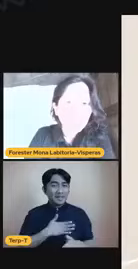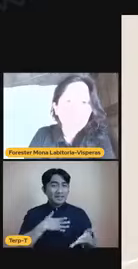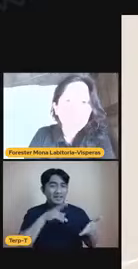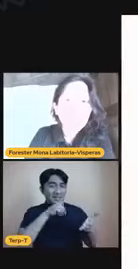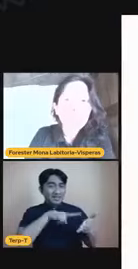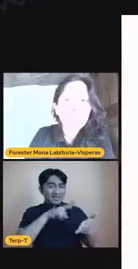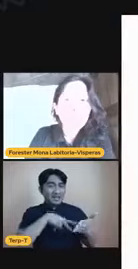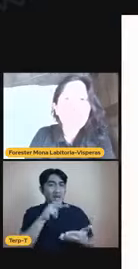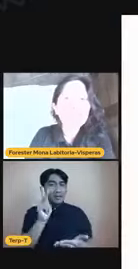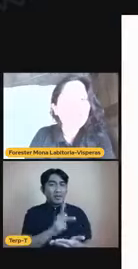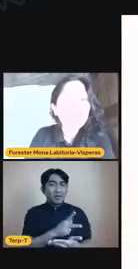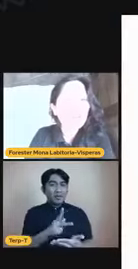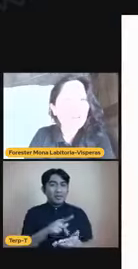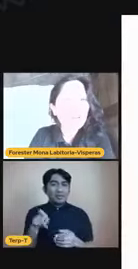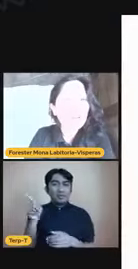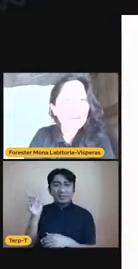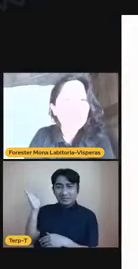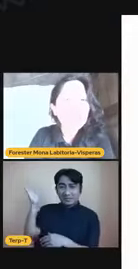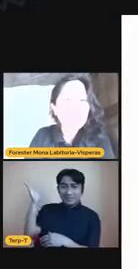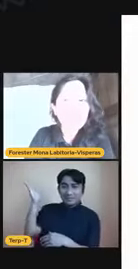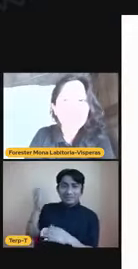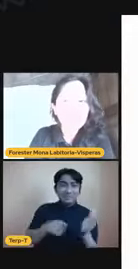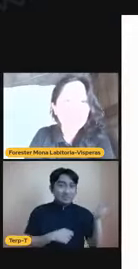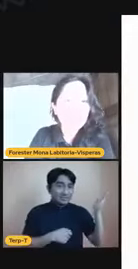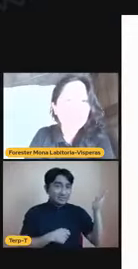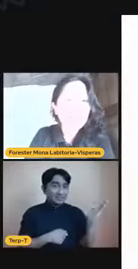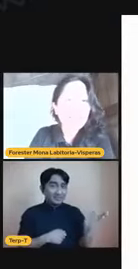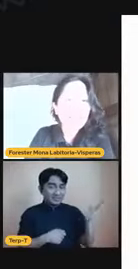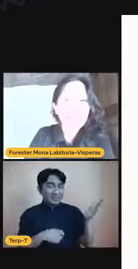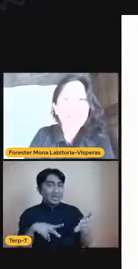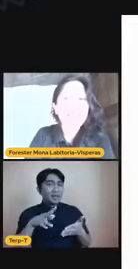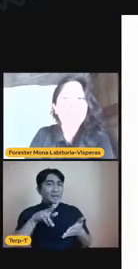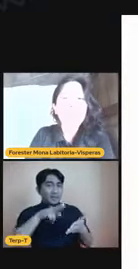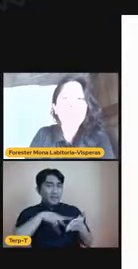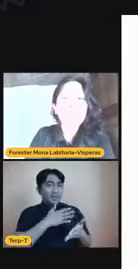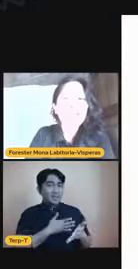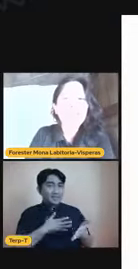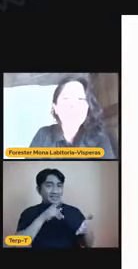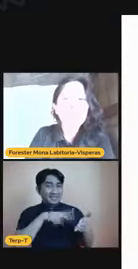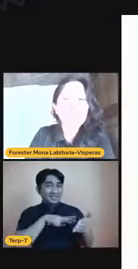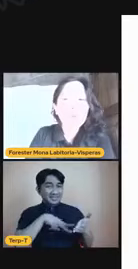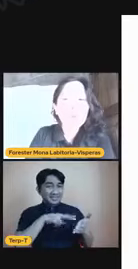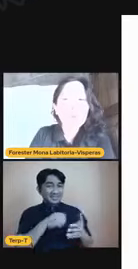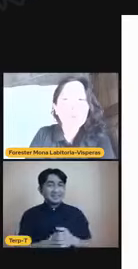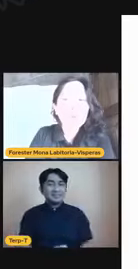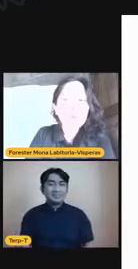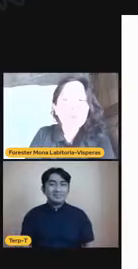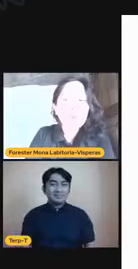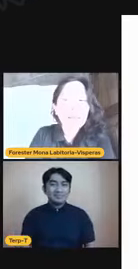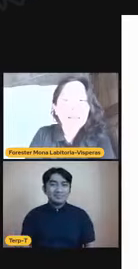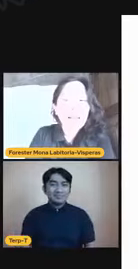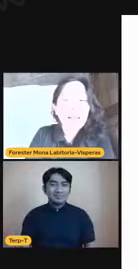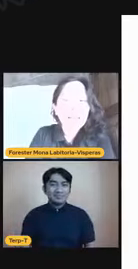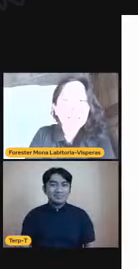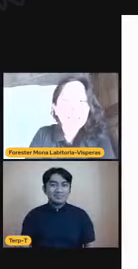Deepest Fear by Marian Williamson. Yeah. So,